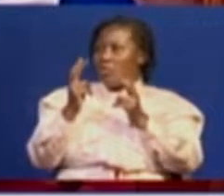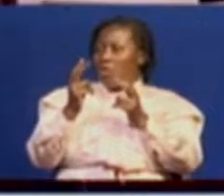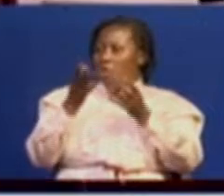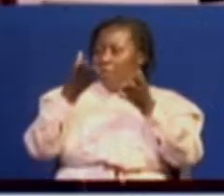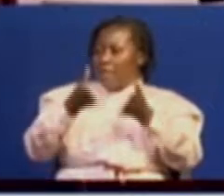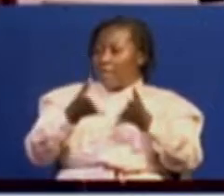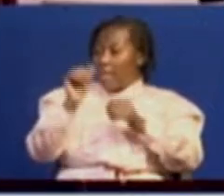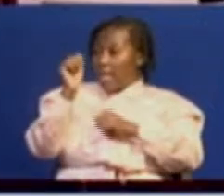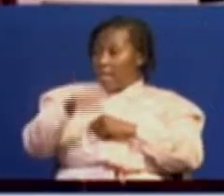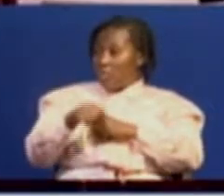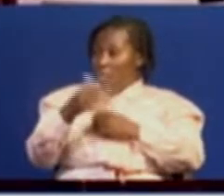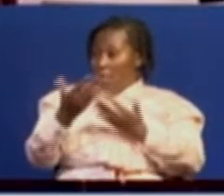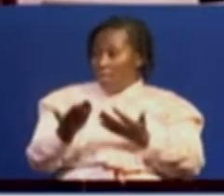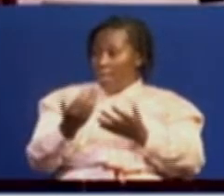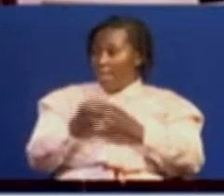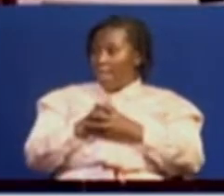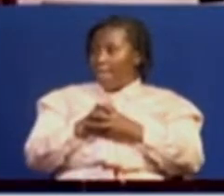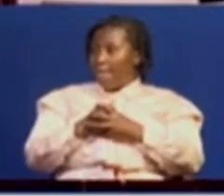nature, yes?